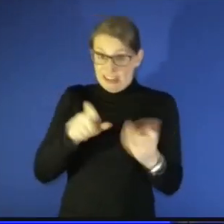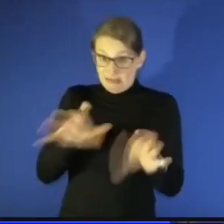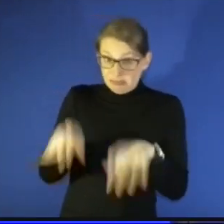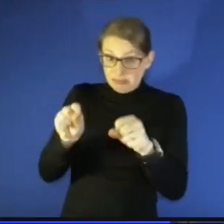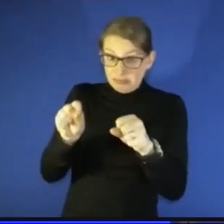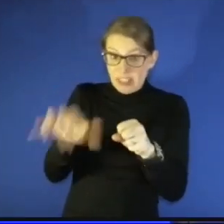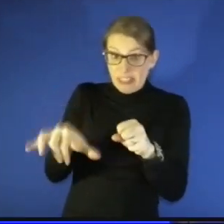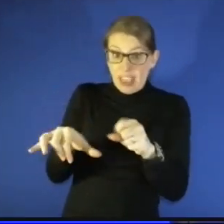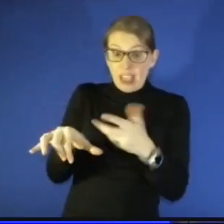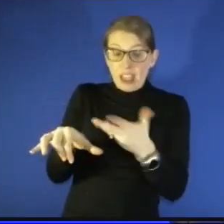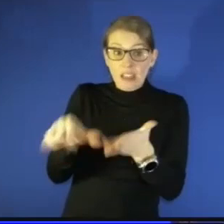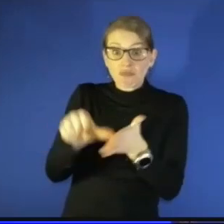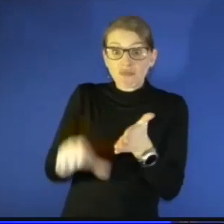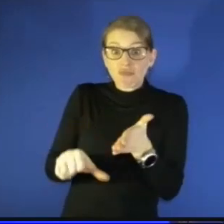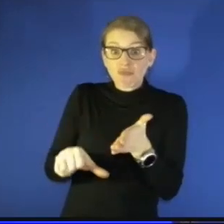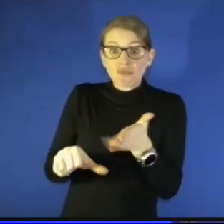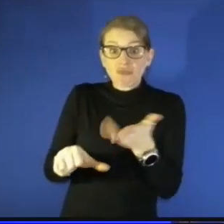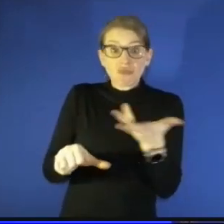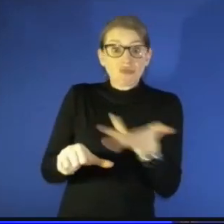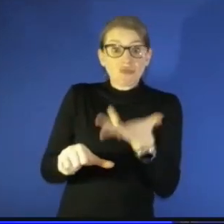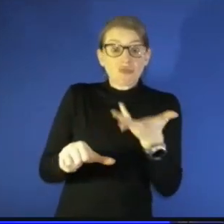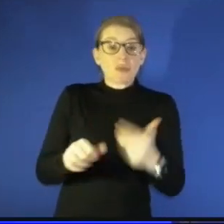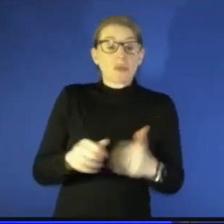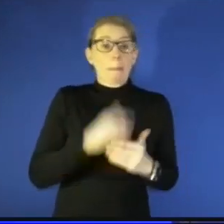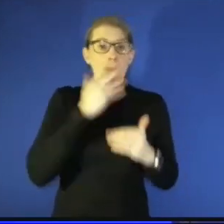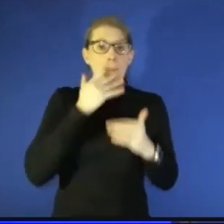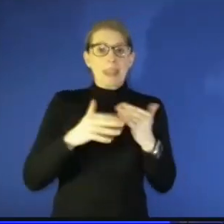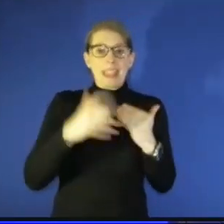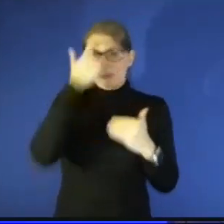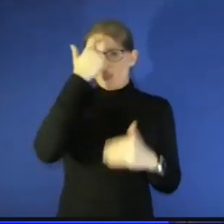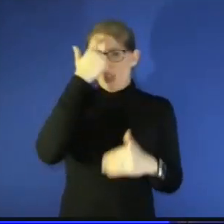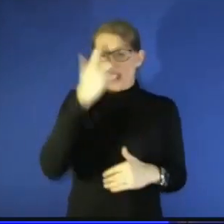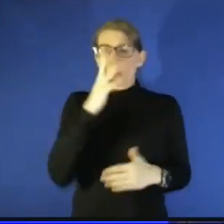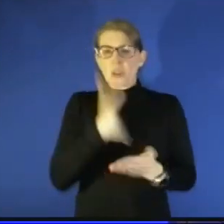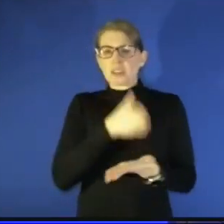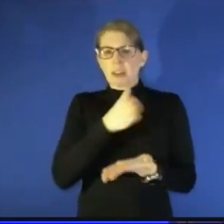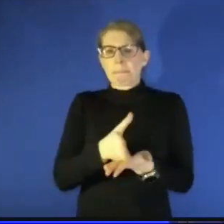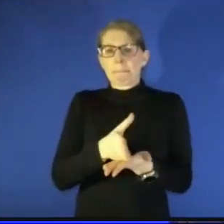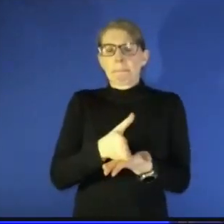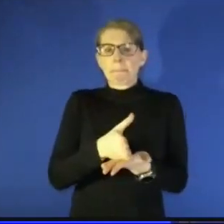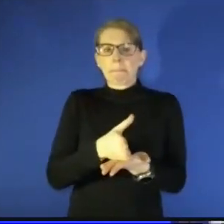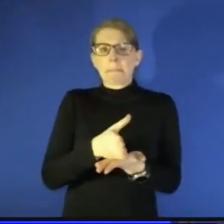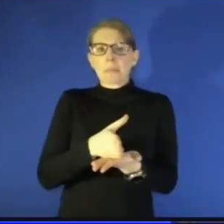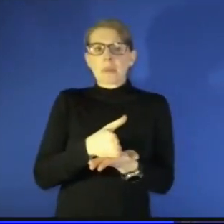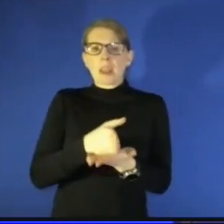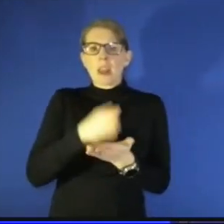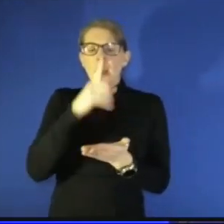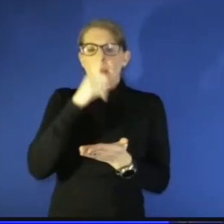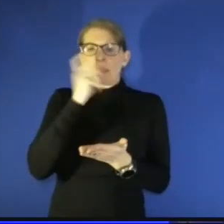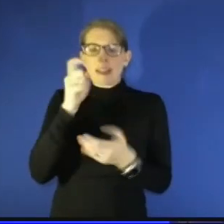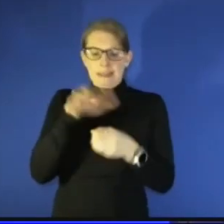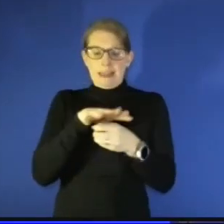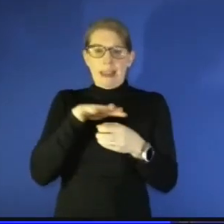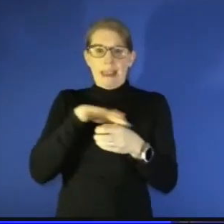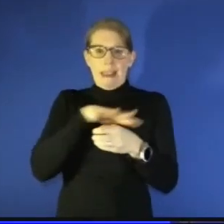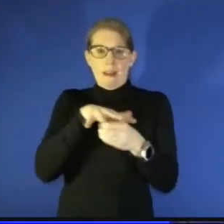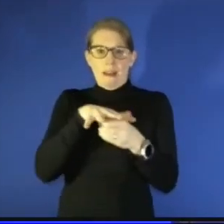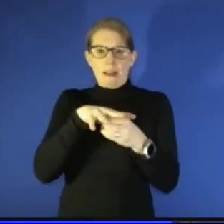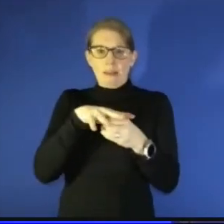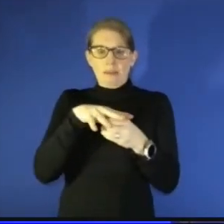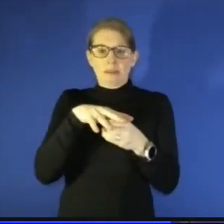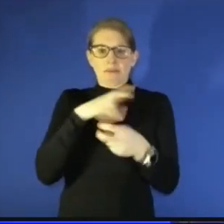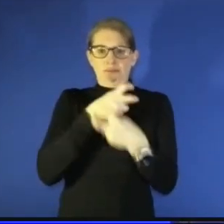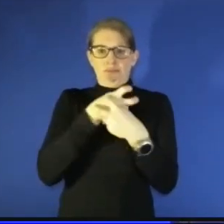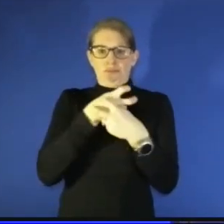But bleeding in the brain will stop because it is an enclosed area, and so the